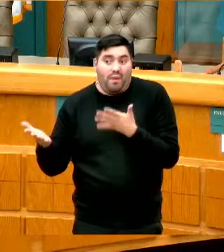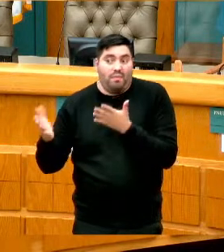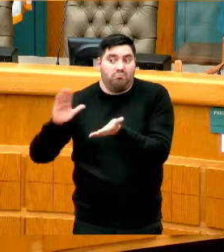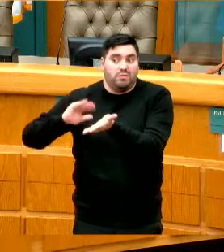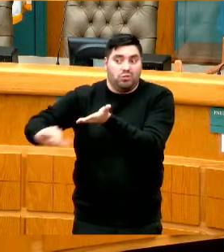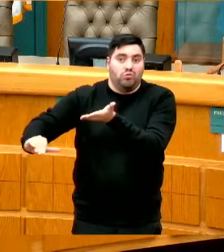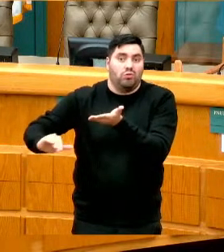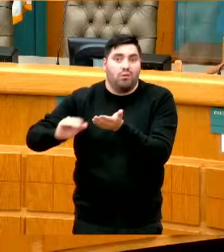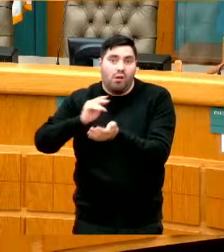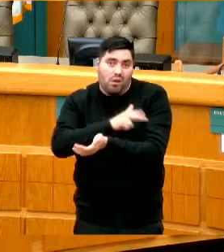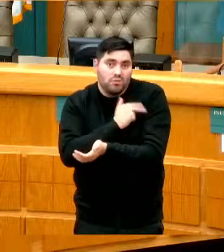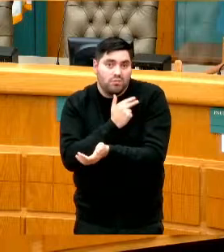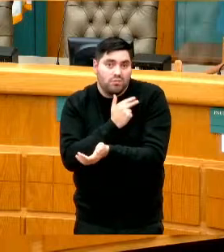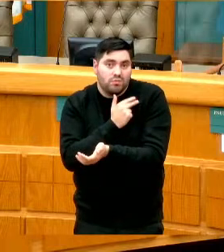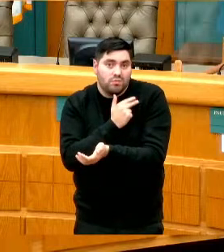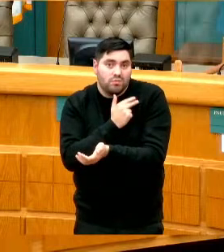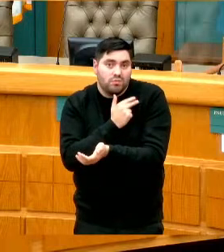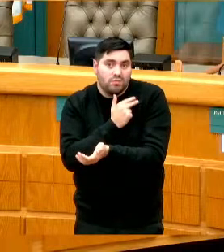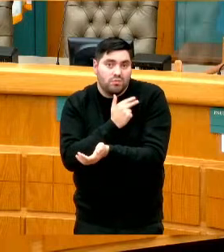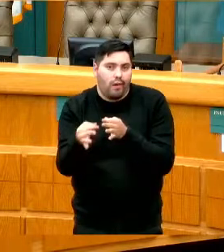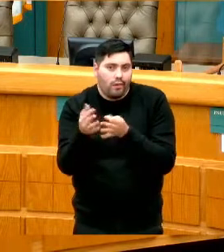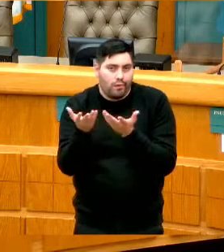the hospital.